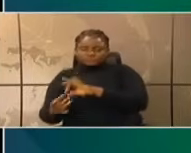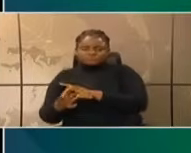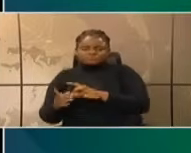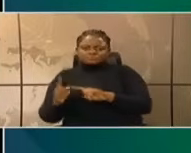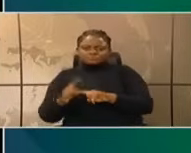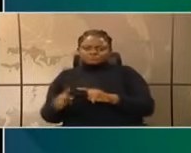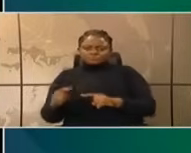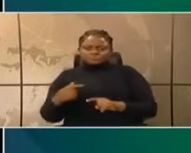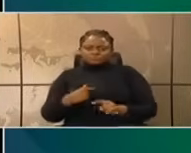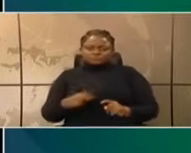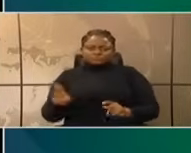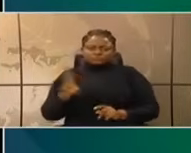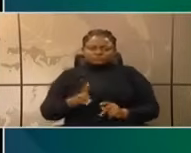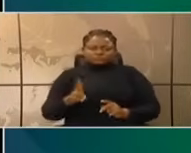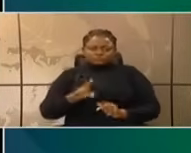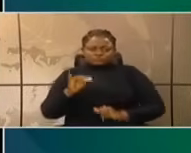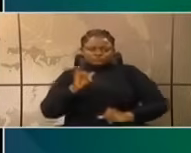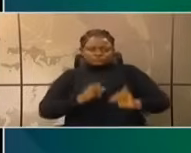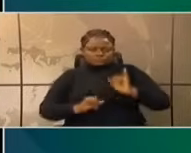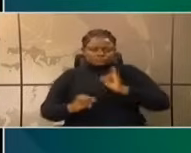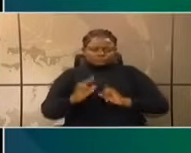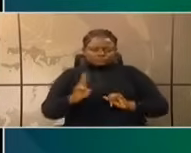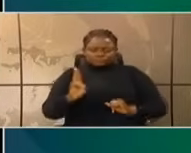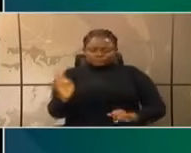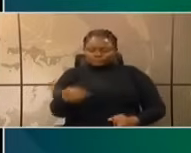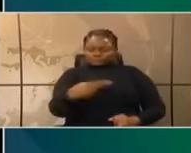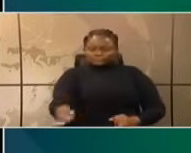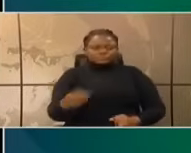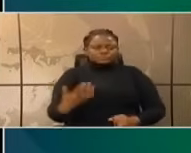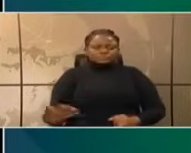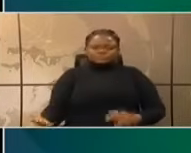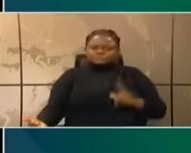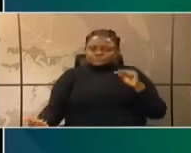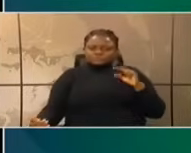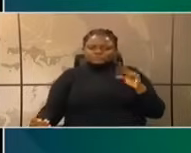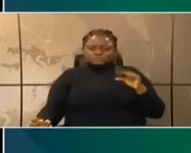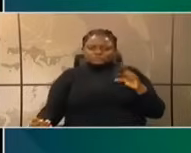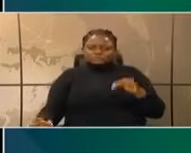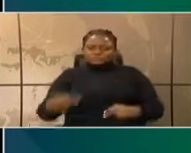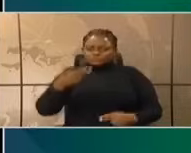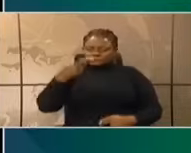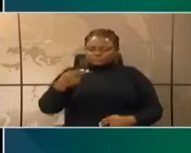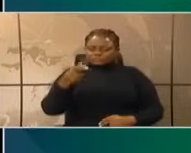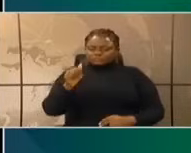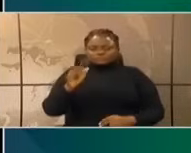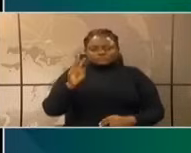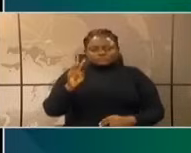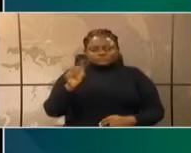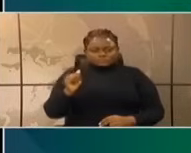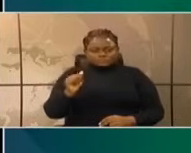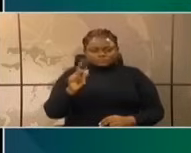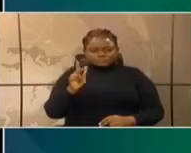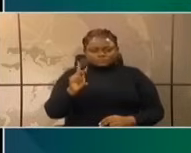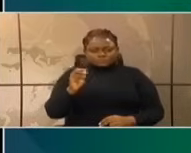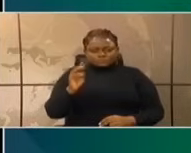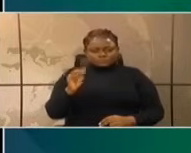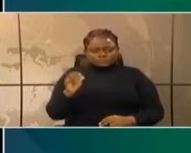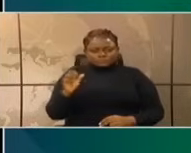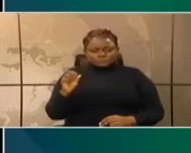I don't use my connections to do useless things. Oh, how are Kumsi Nikunu or Yame Papa Nuya